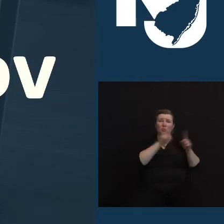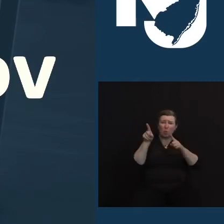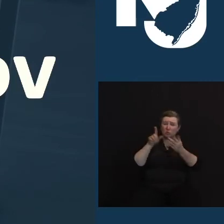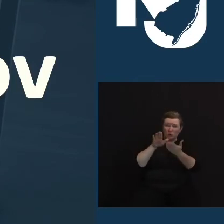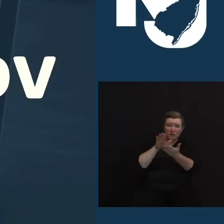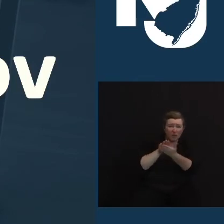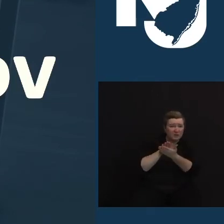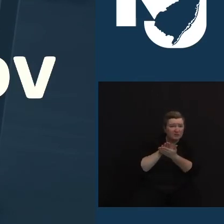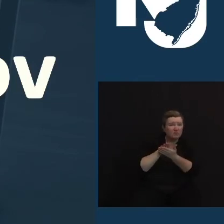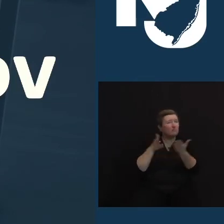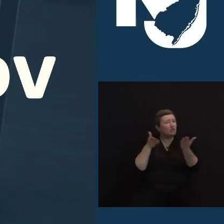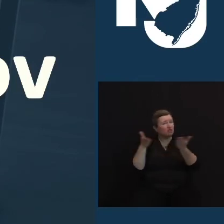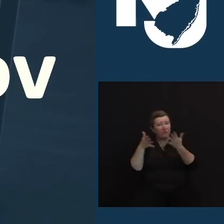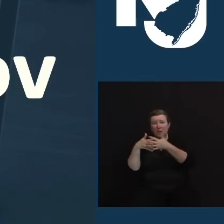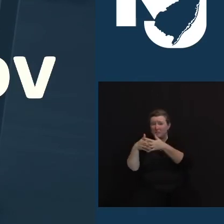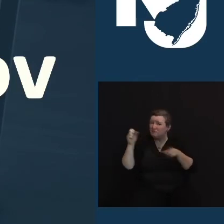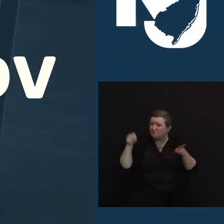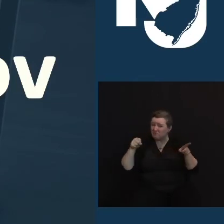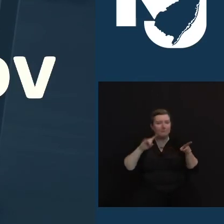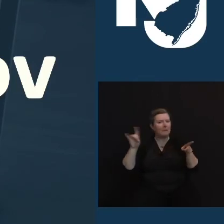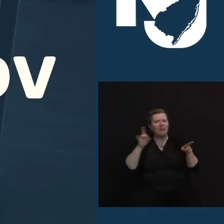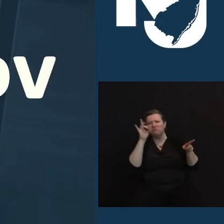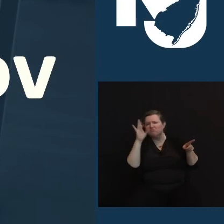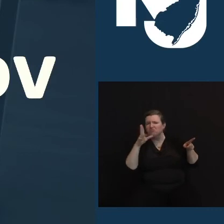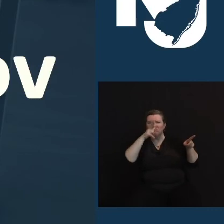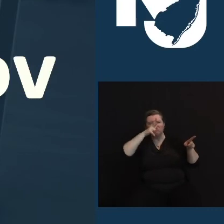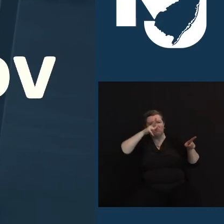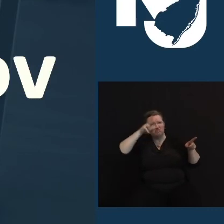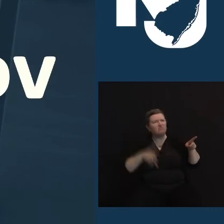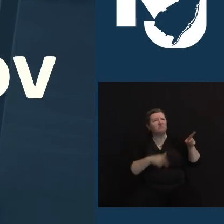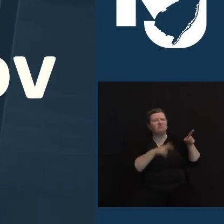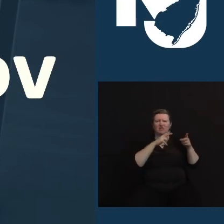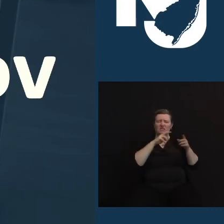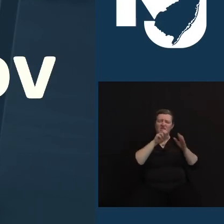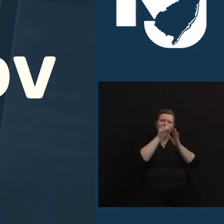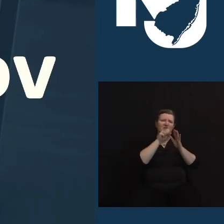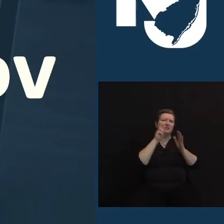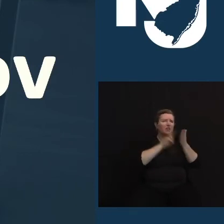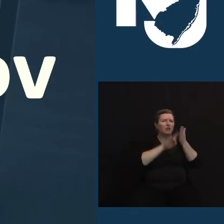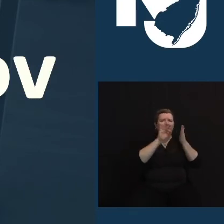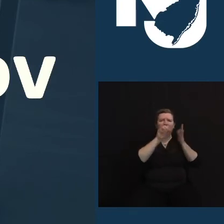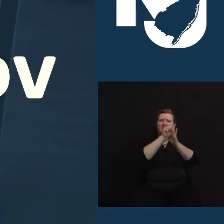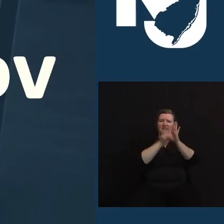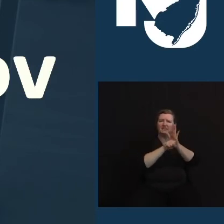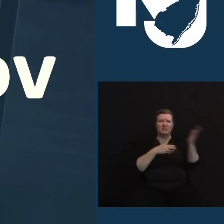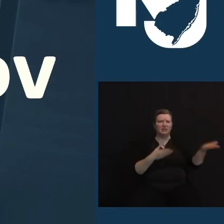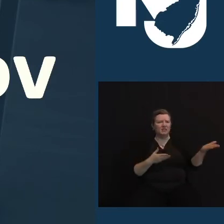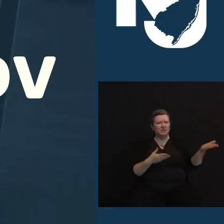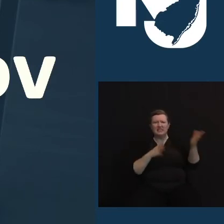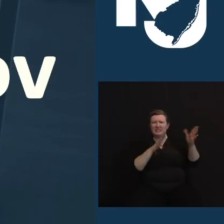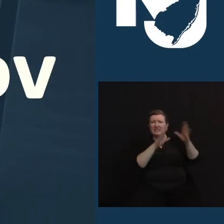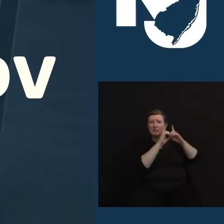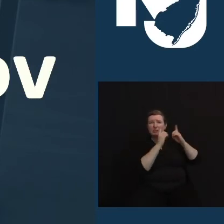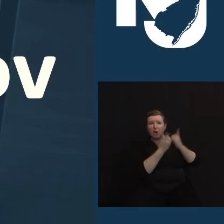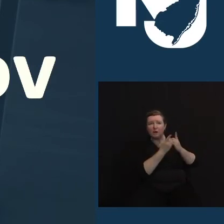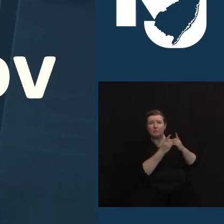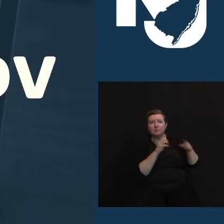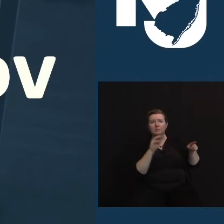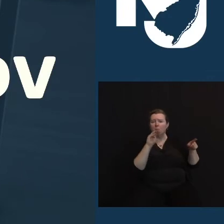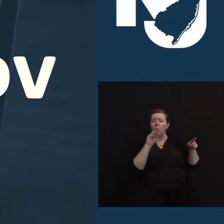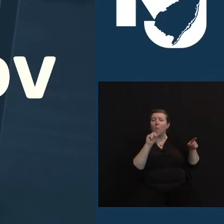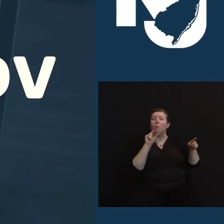our nation, but he's literally been an awful Secretary of State. The morale in the building is at an all-time low, and it's not only that